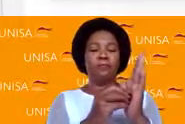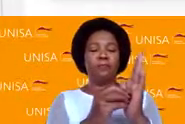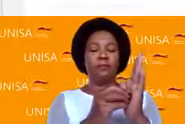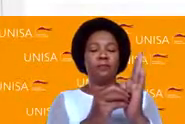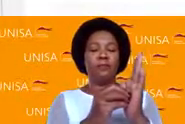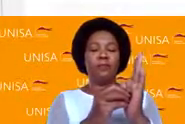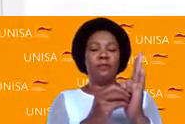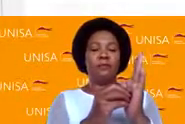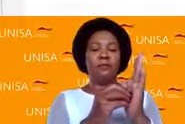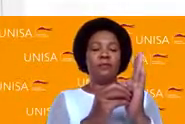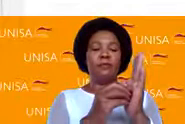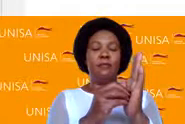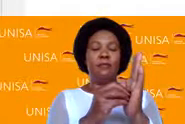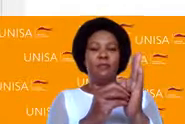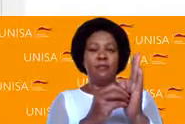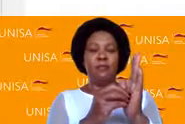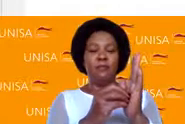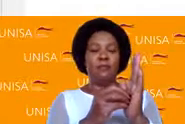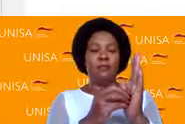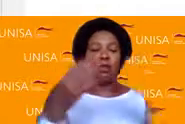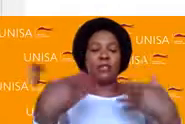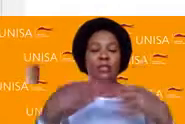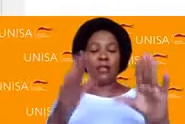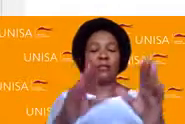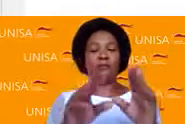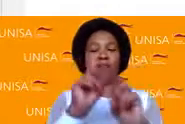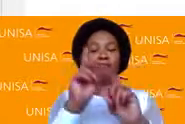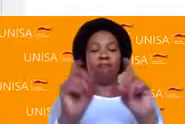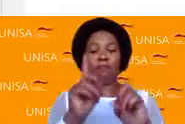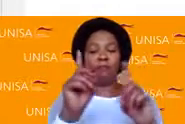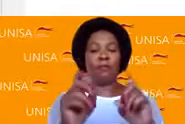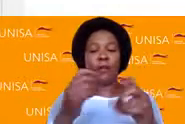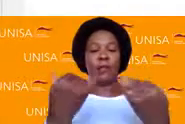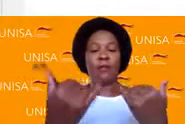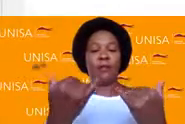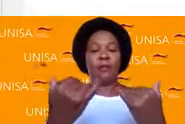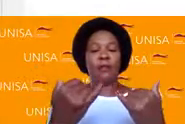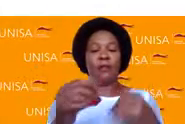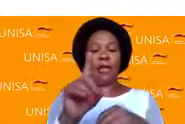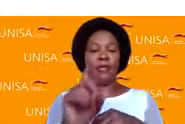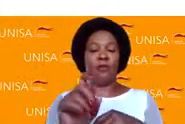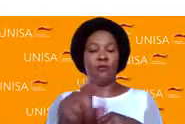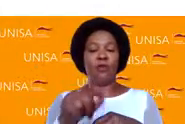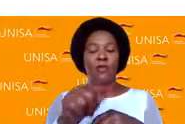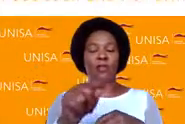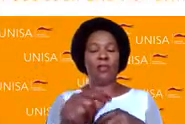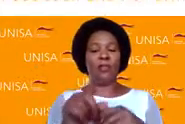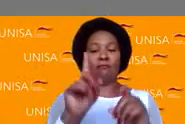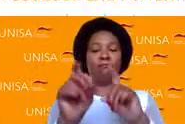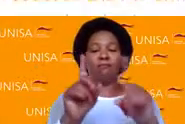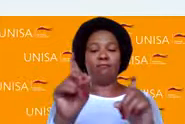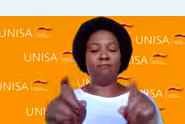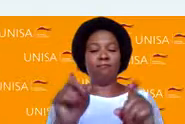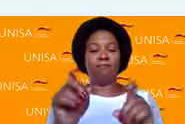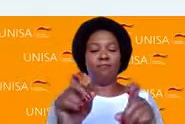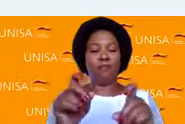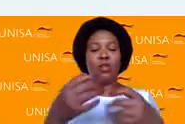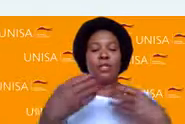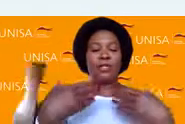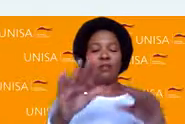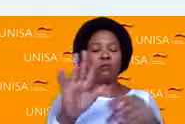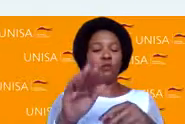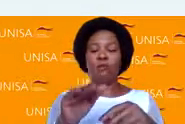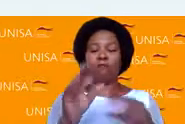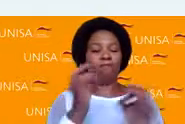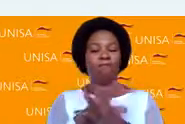they will have to start the quiz. So no, you can come and click on the quiz over here. It doesn't start automatically. It's only